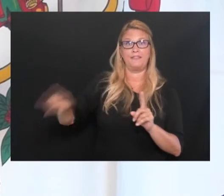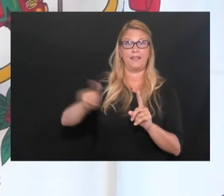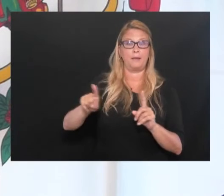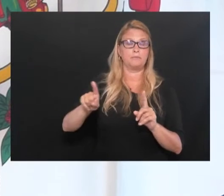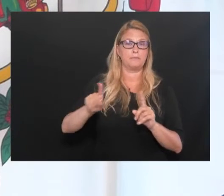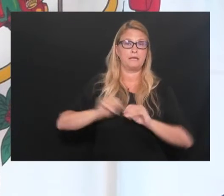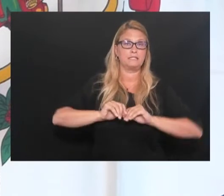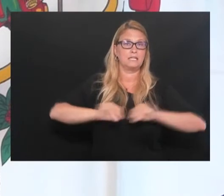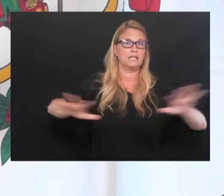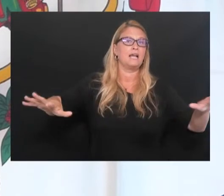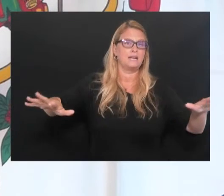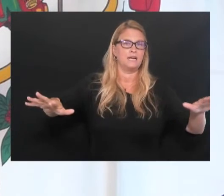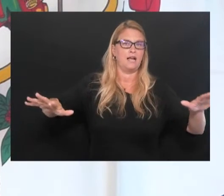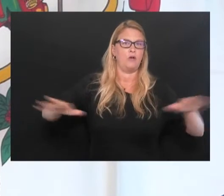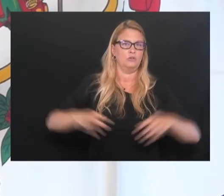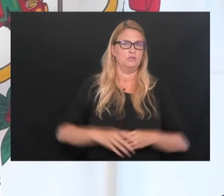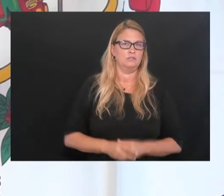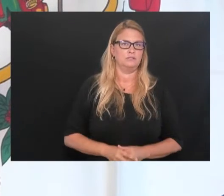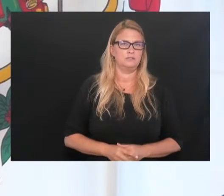a